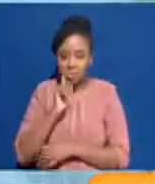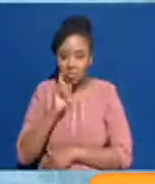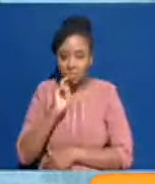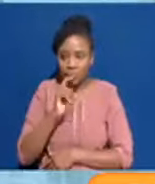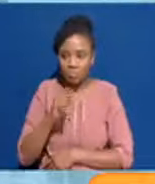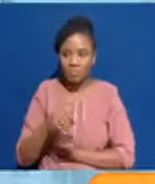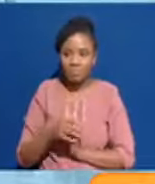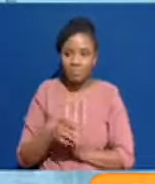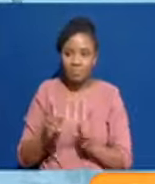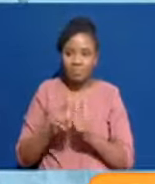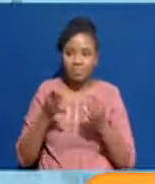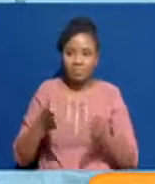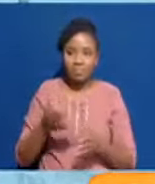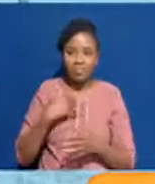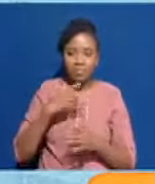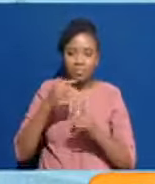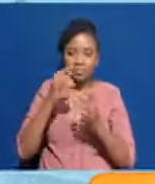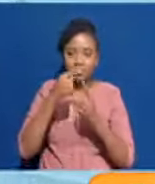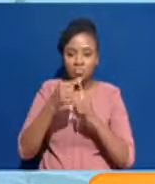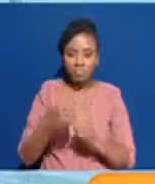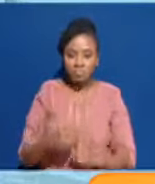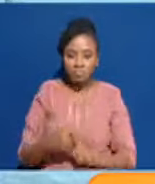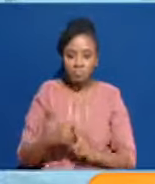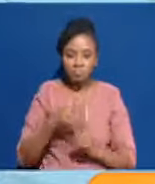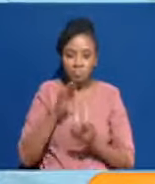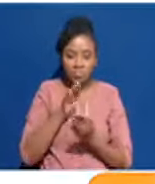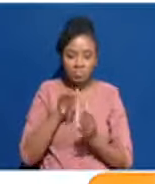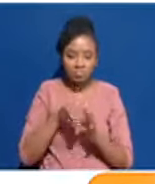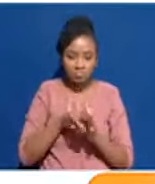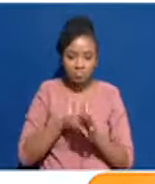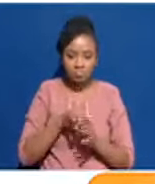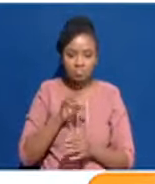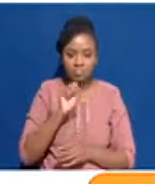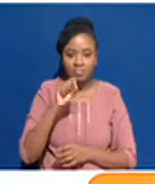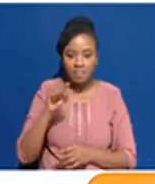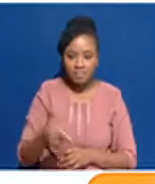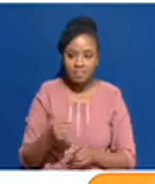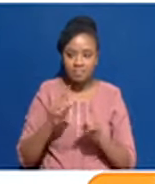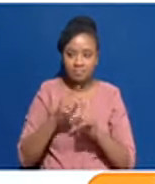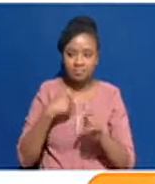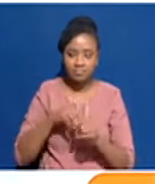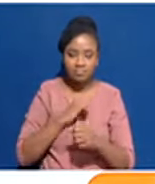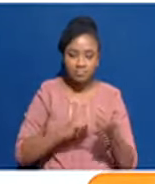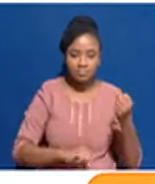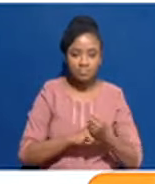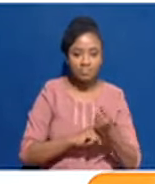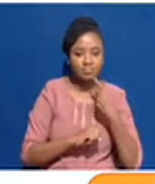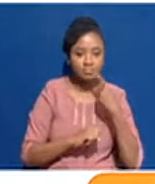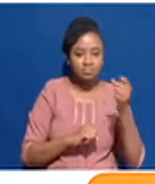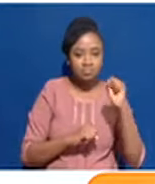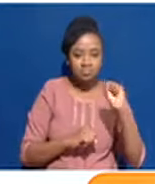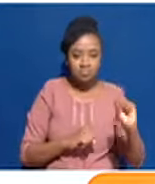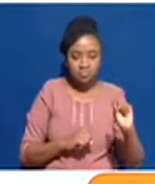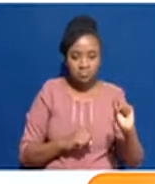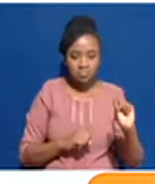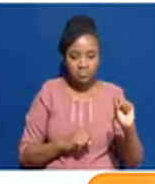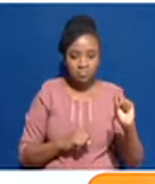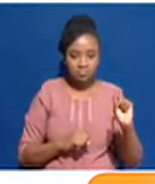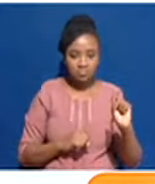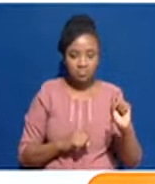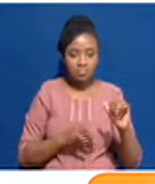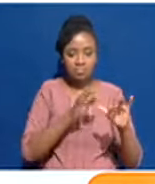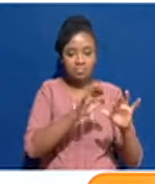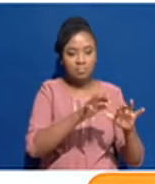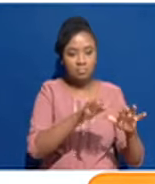that we support, have a total membership of 5,000 fisher folks. We also support about 105 poultry farms